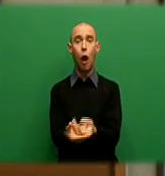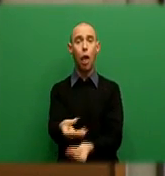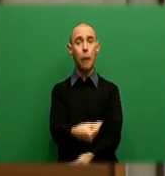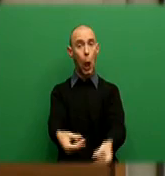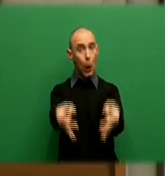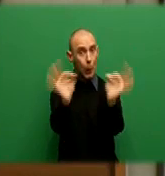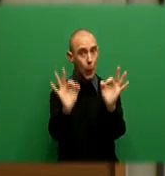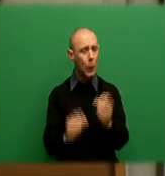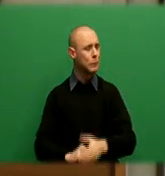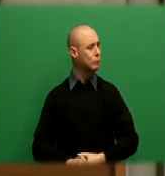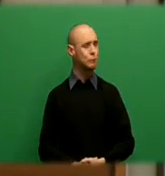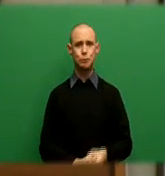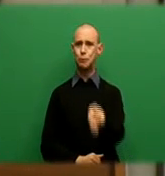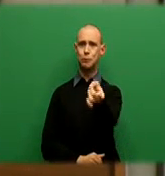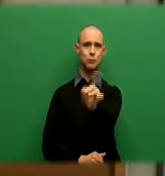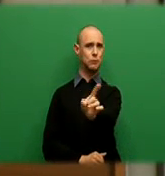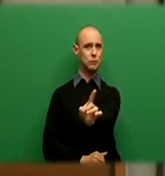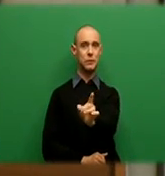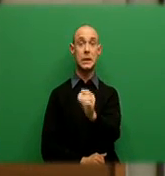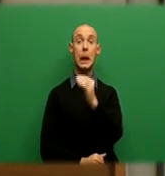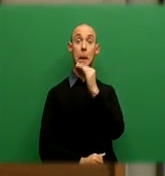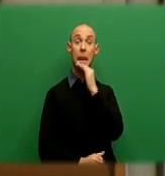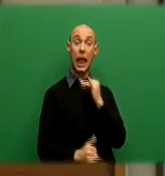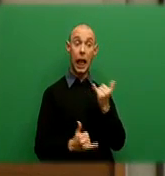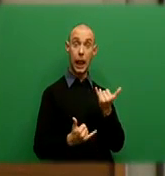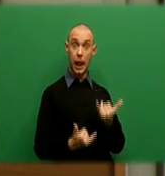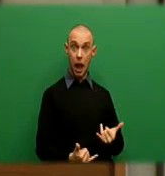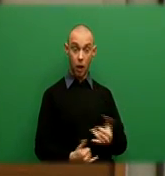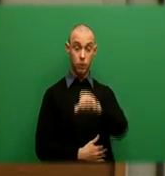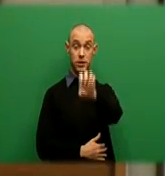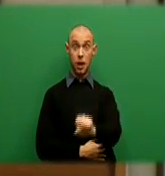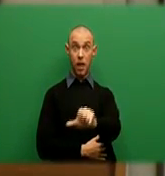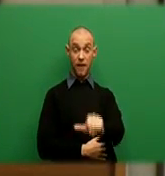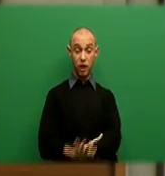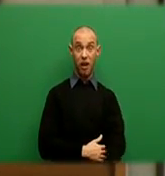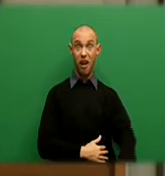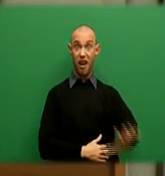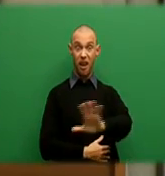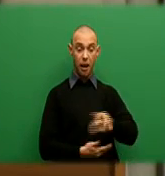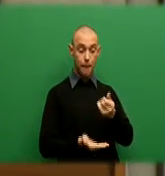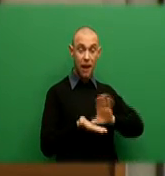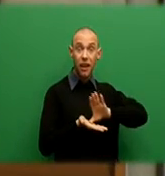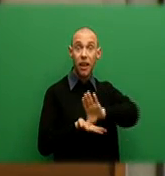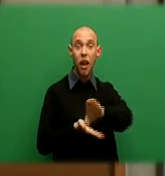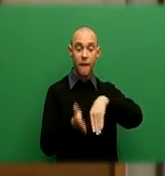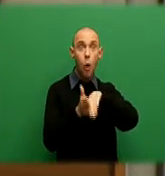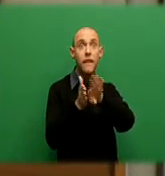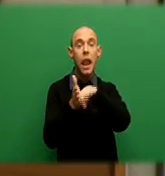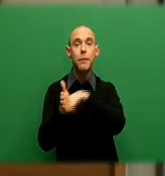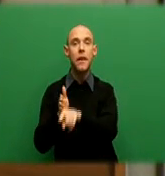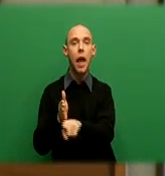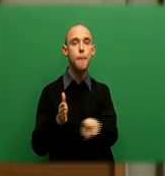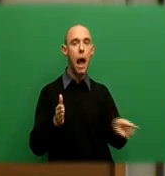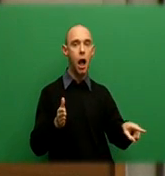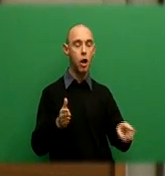While growth in expenditure on gross fixed capital formation improved in the final quarter of 2015, it